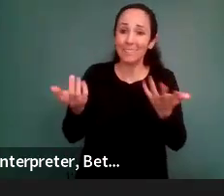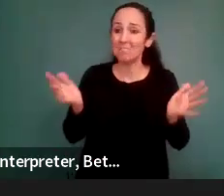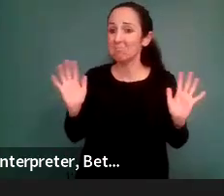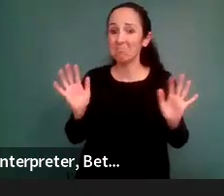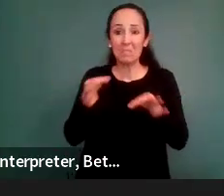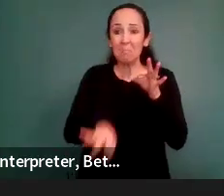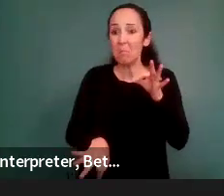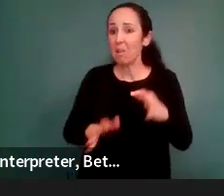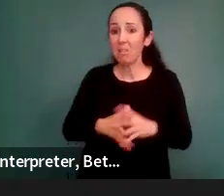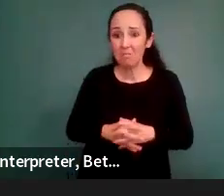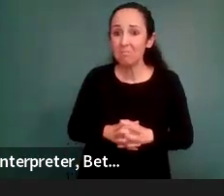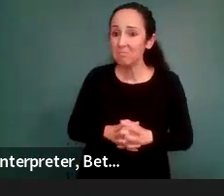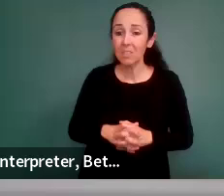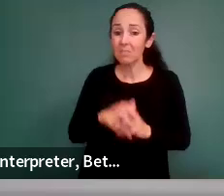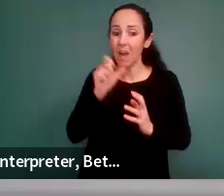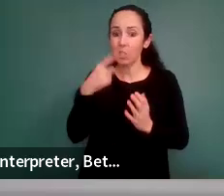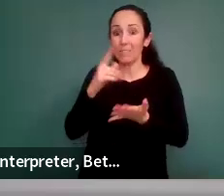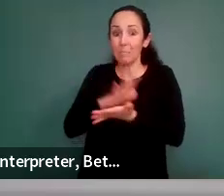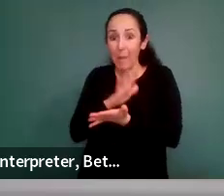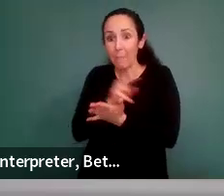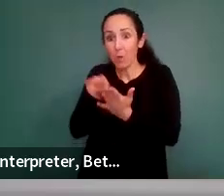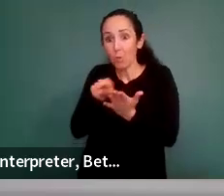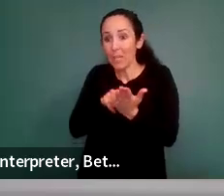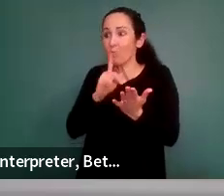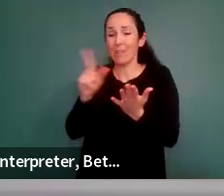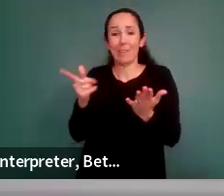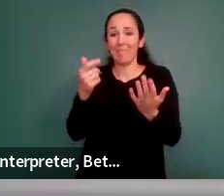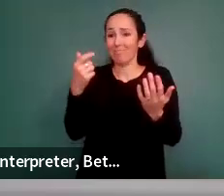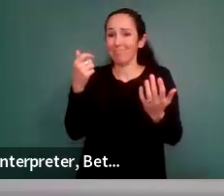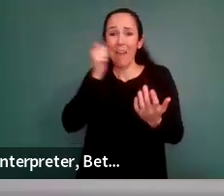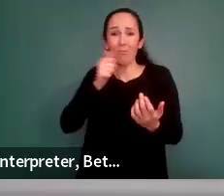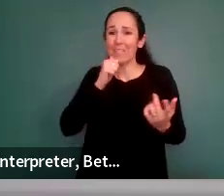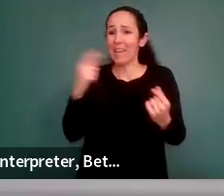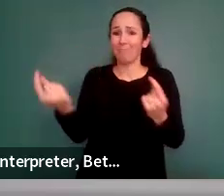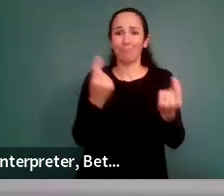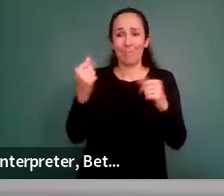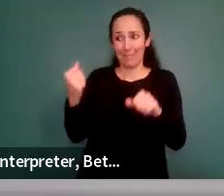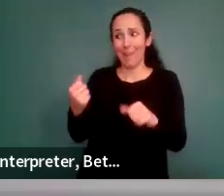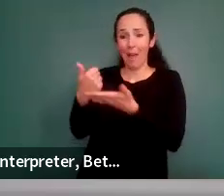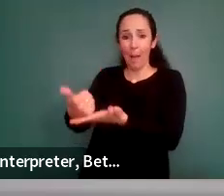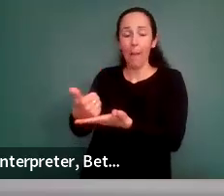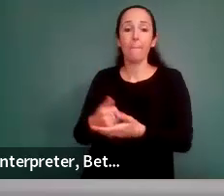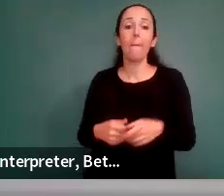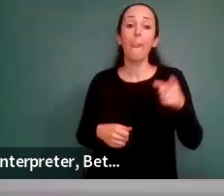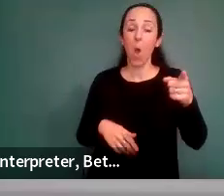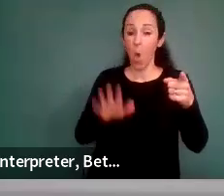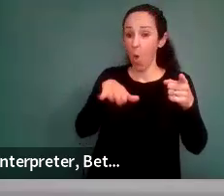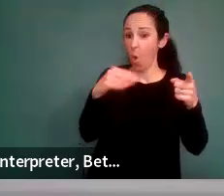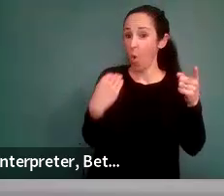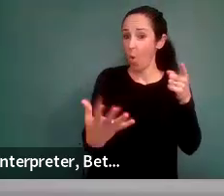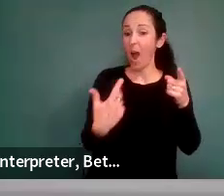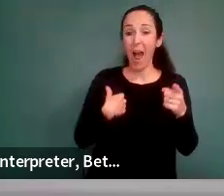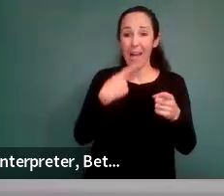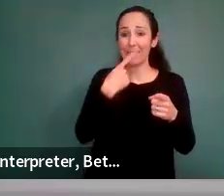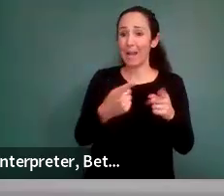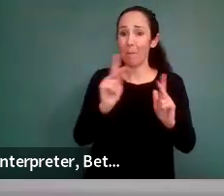So just wanted to throw that out there. Yeah, that's a great resource. I've been encouraging even able-bodied people to use it as a